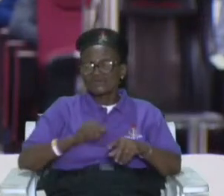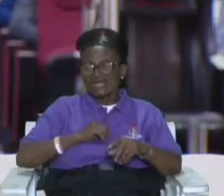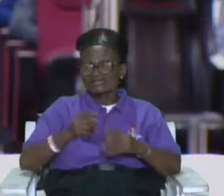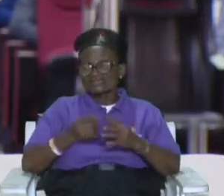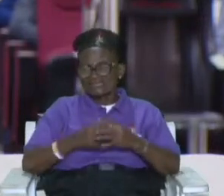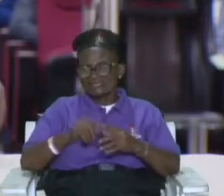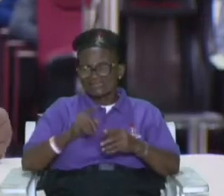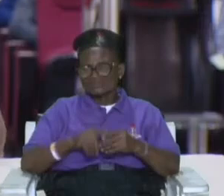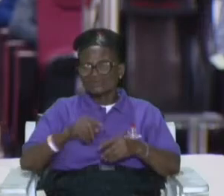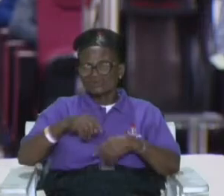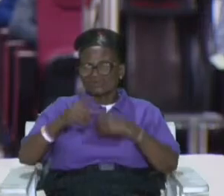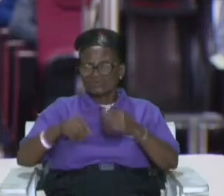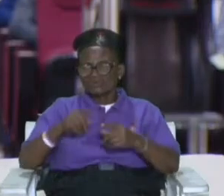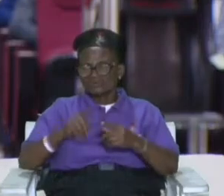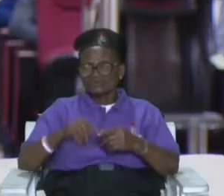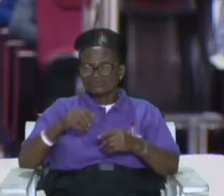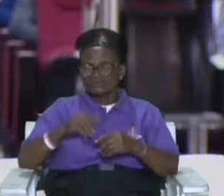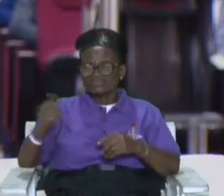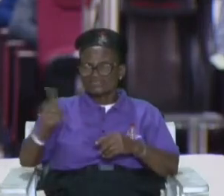toilet in the night.